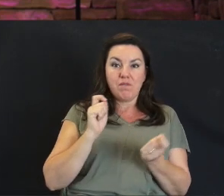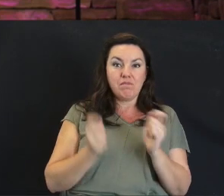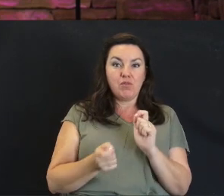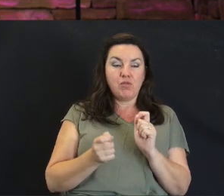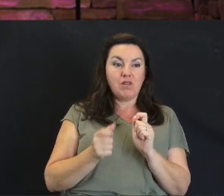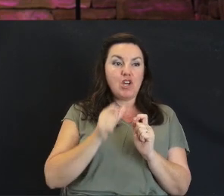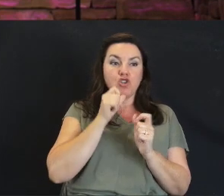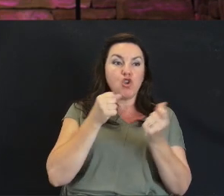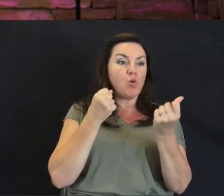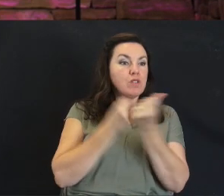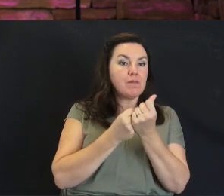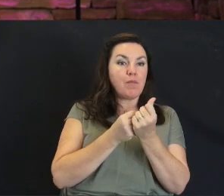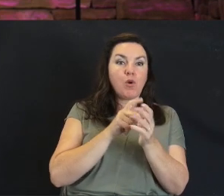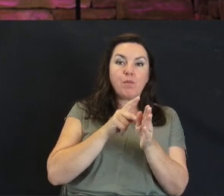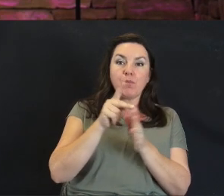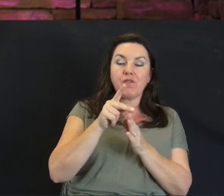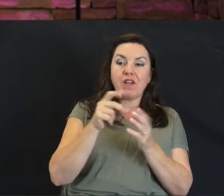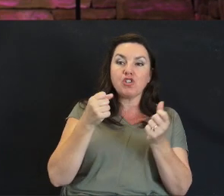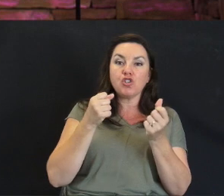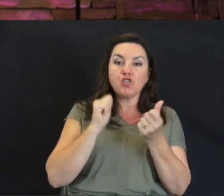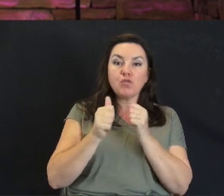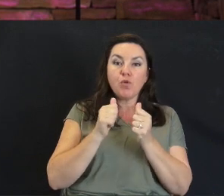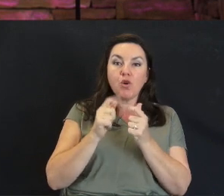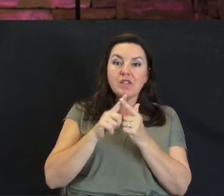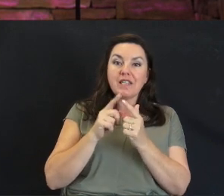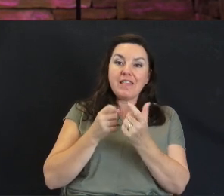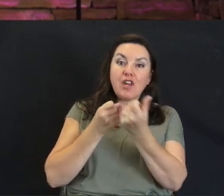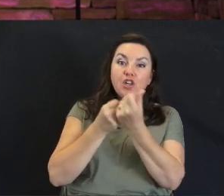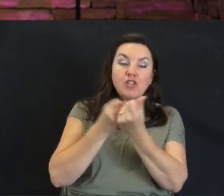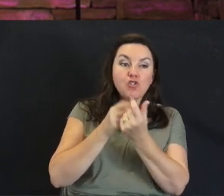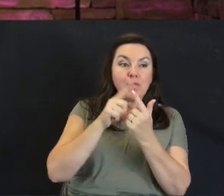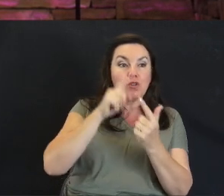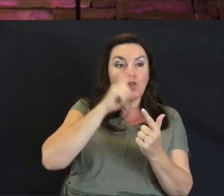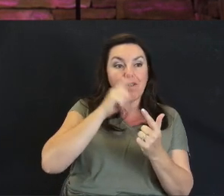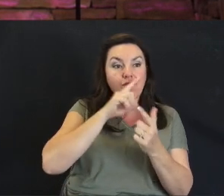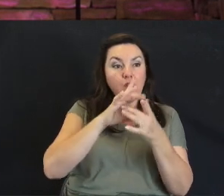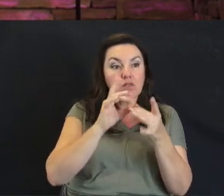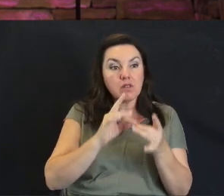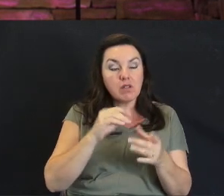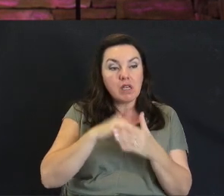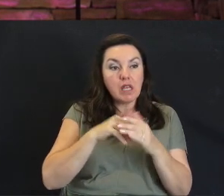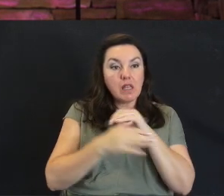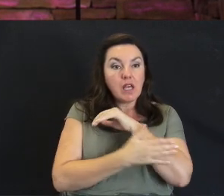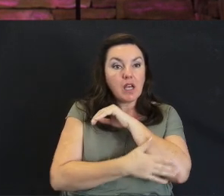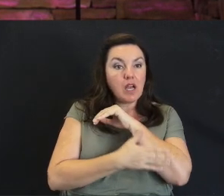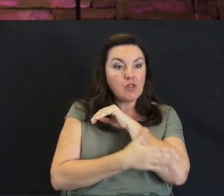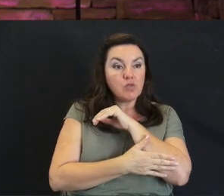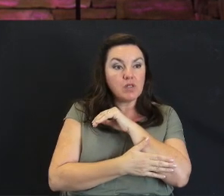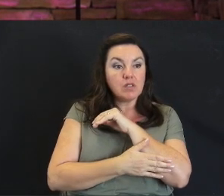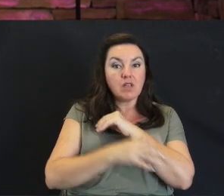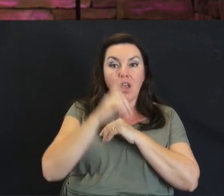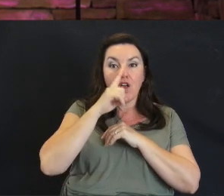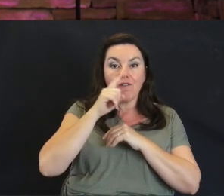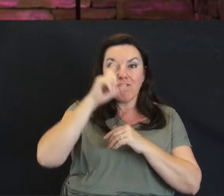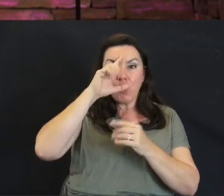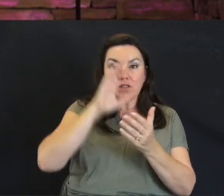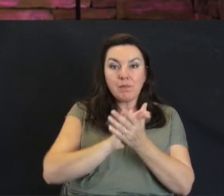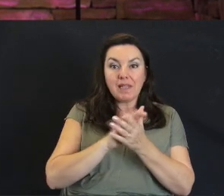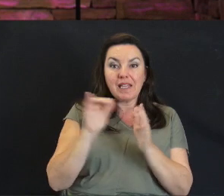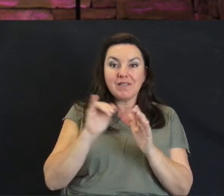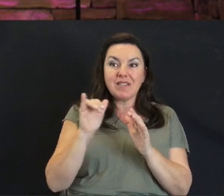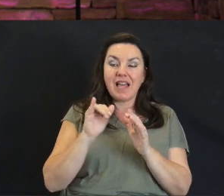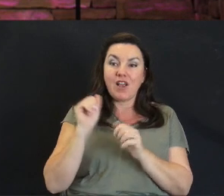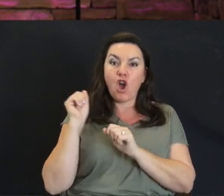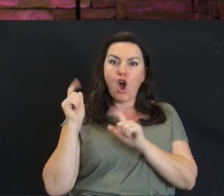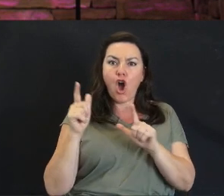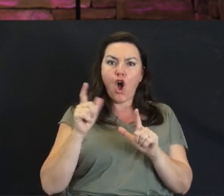Don't support professional sports That are contributing To the false narratives That are being produced In this country False narratives Such as All the